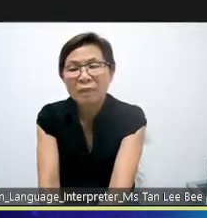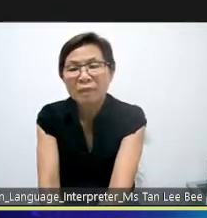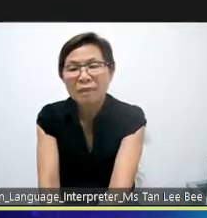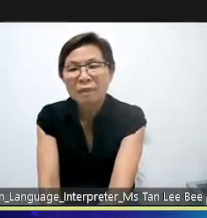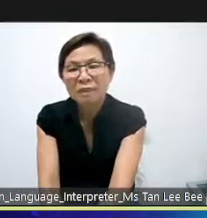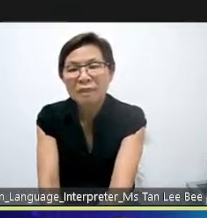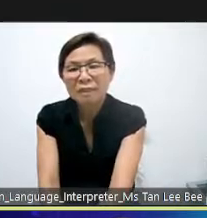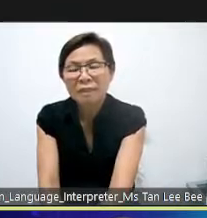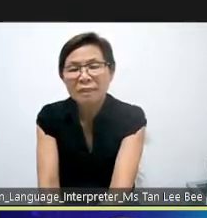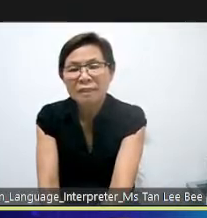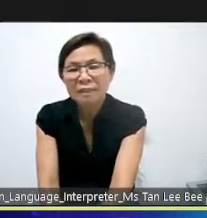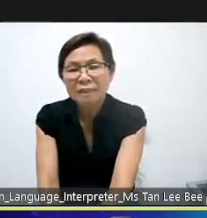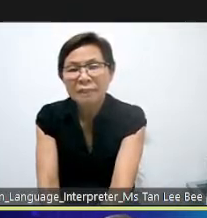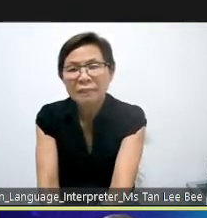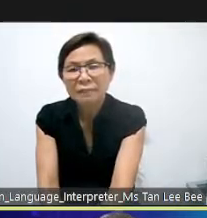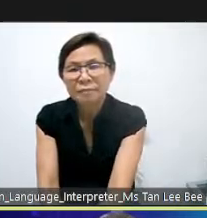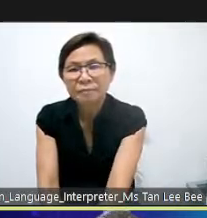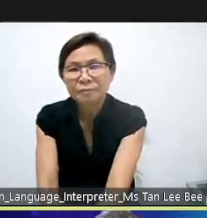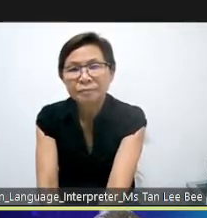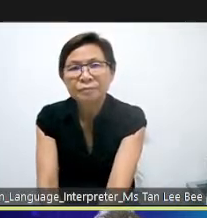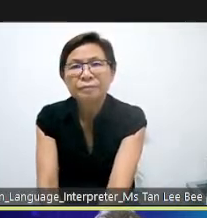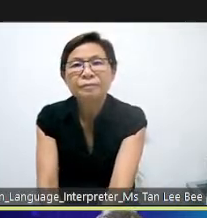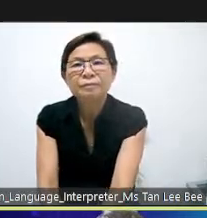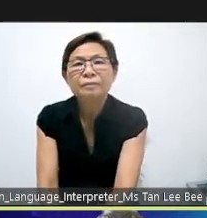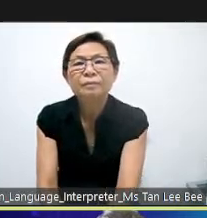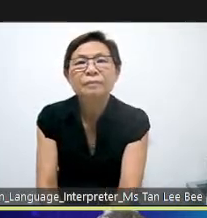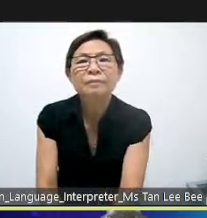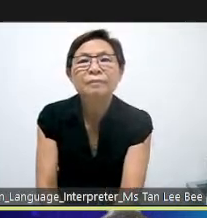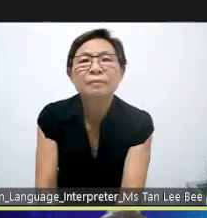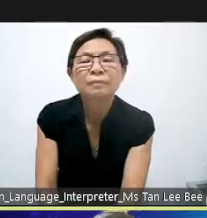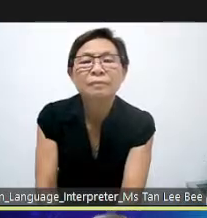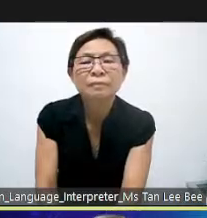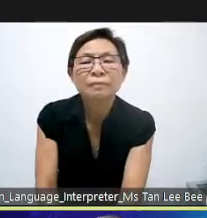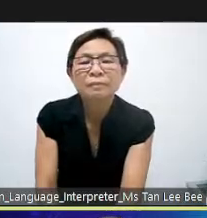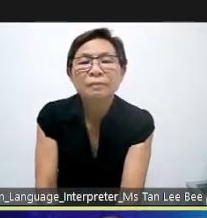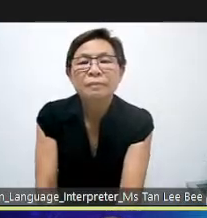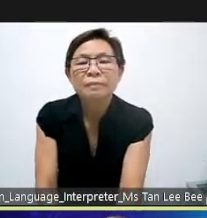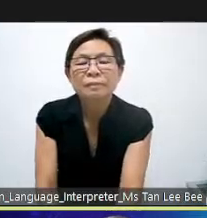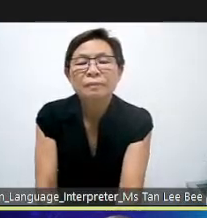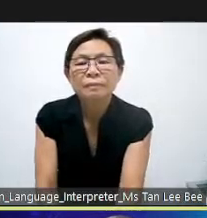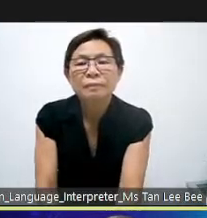autism spectrum disorder. The results of the tryouts were tabulated,